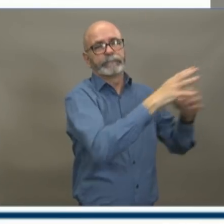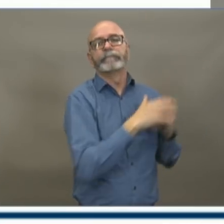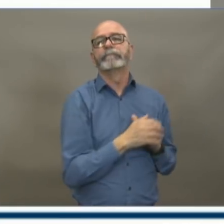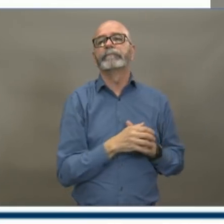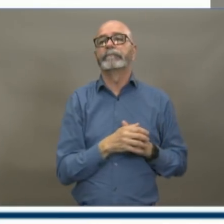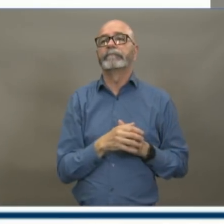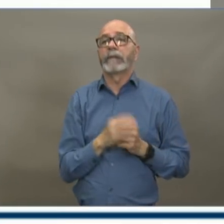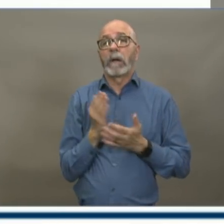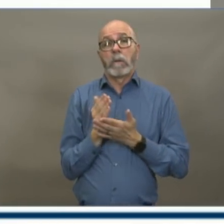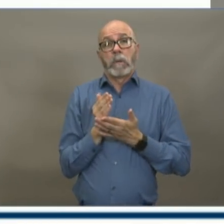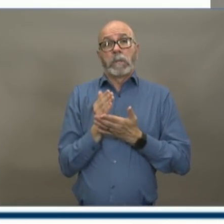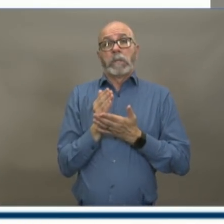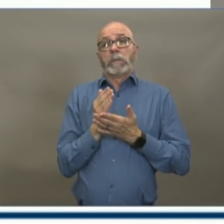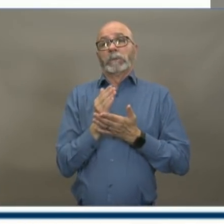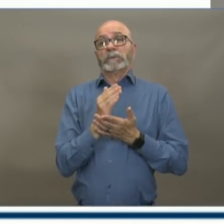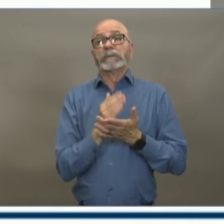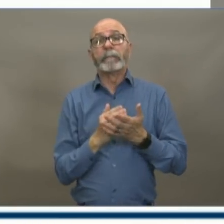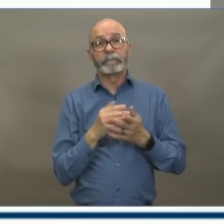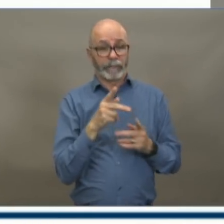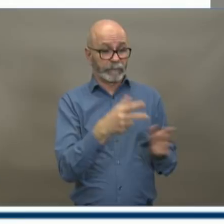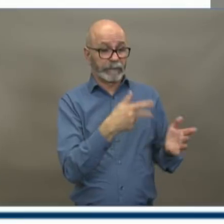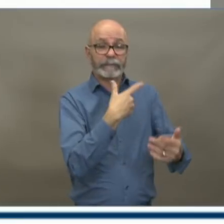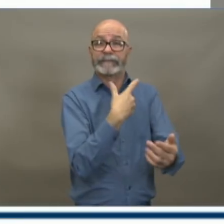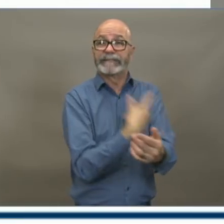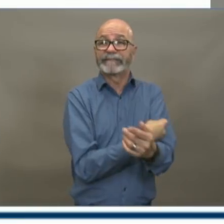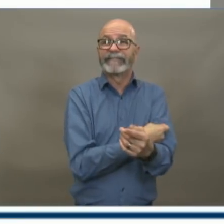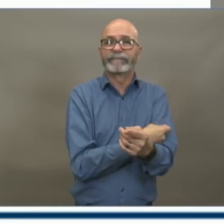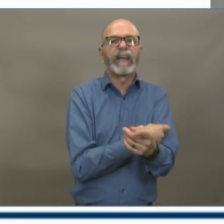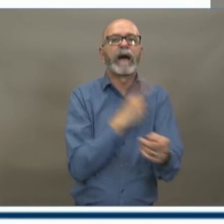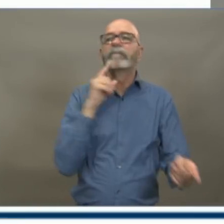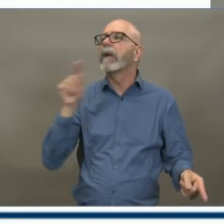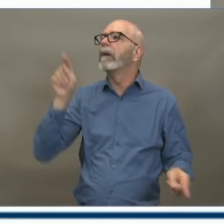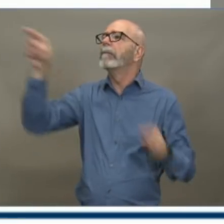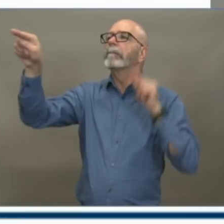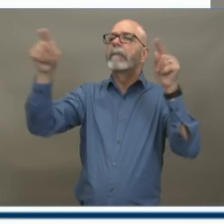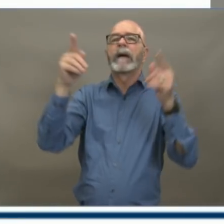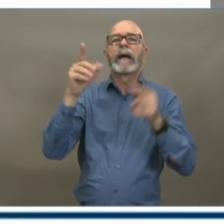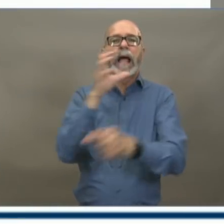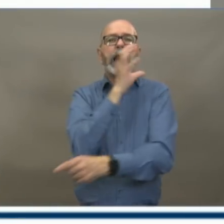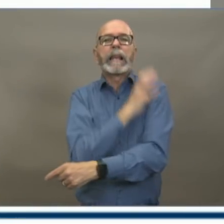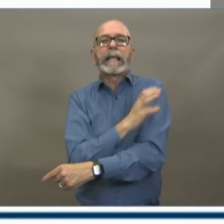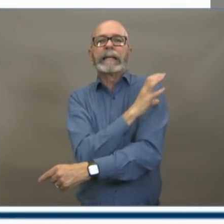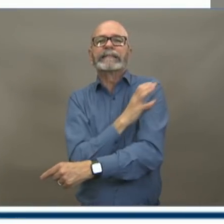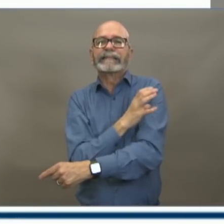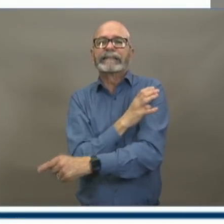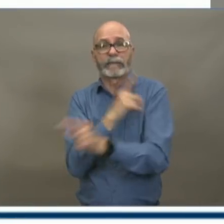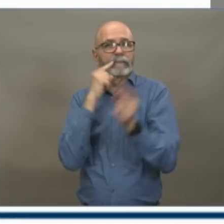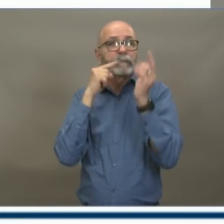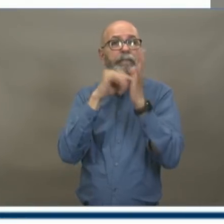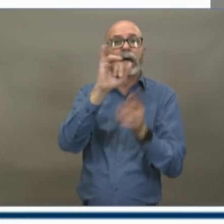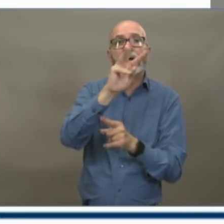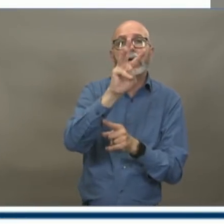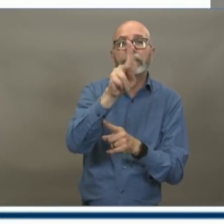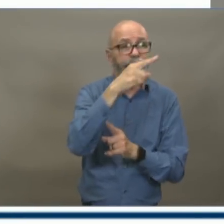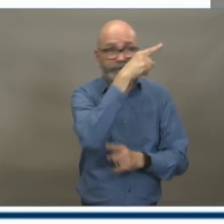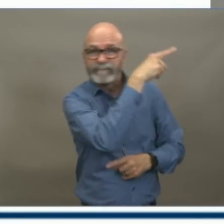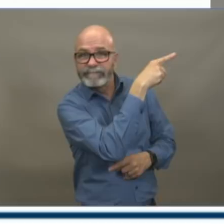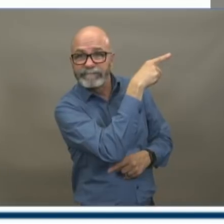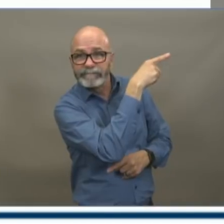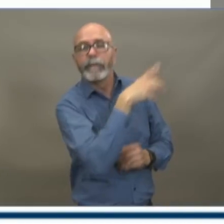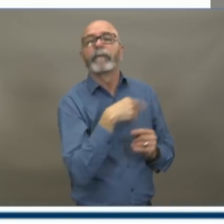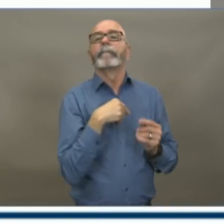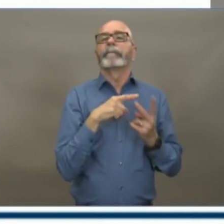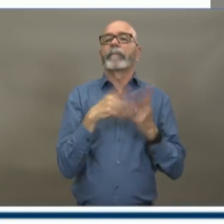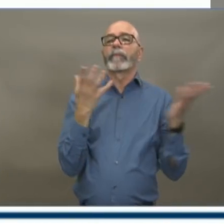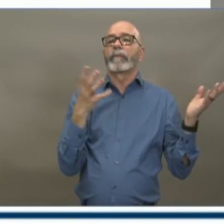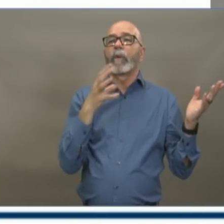do these prototype clinics. And I use the example of the IWK, 80 seniors living in the Halifax area who are 80 years